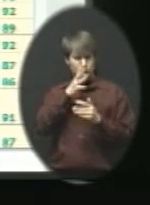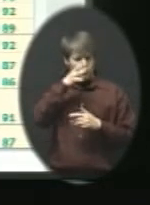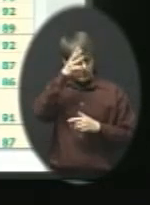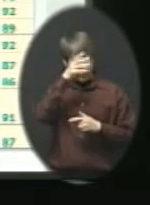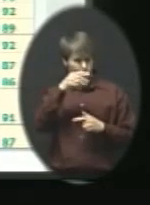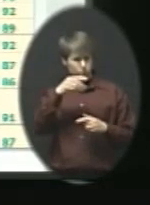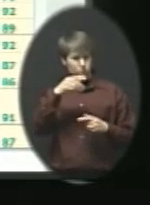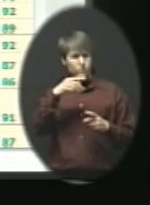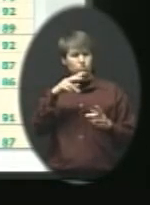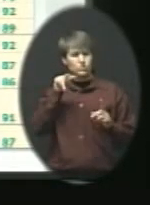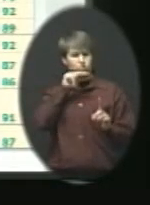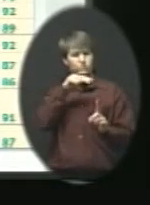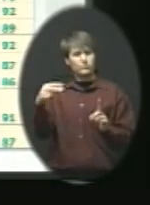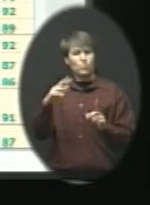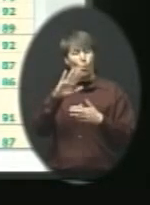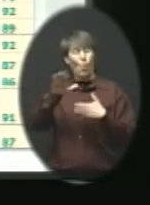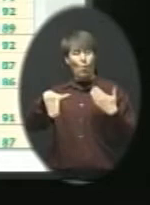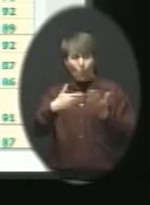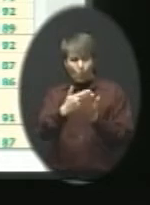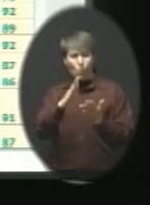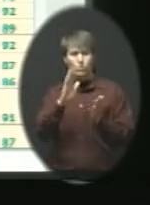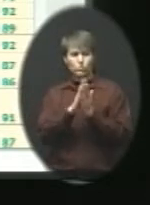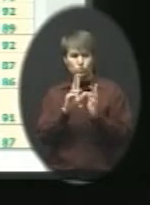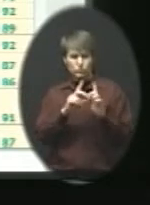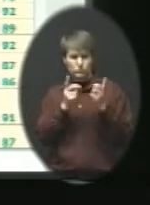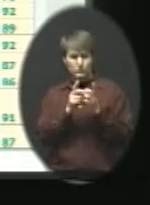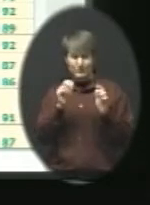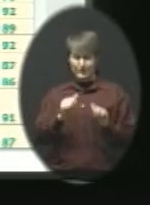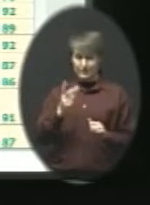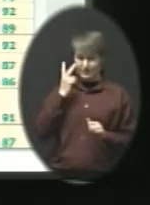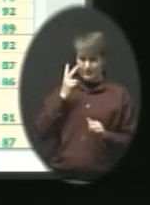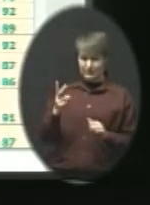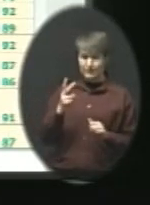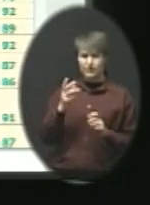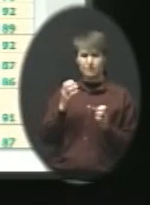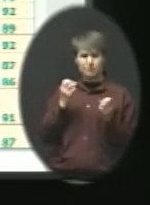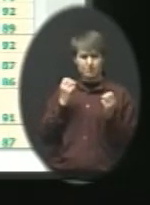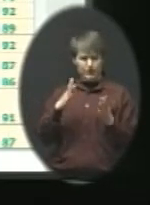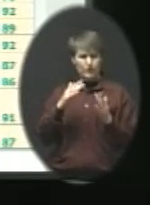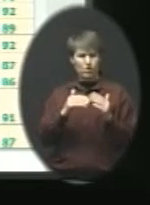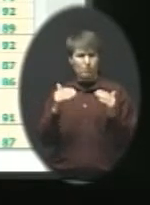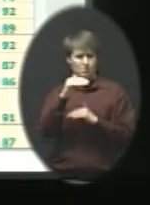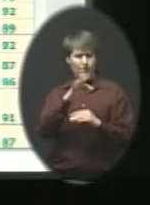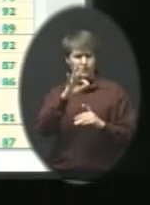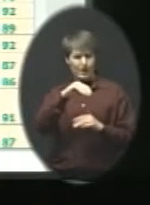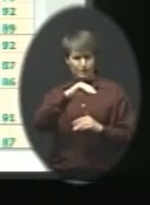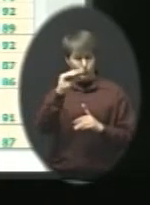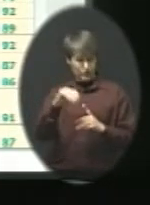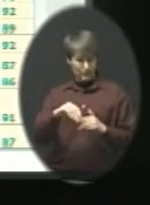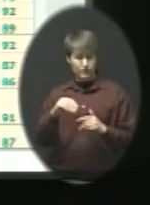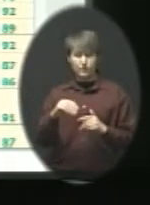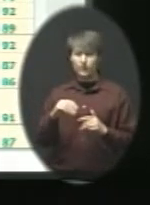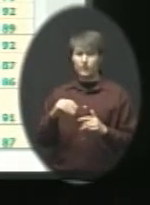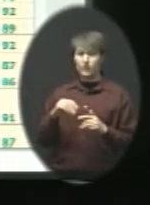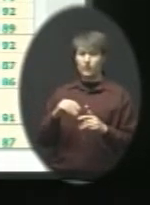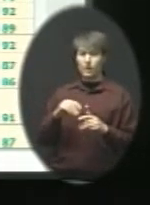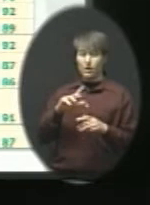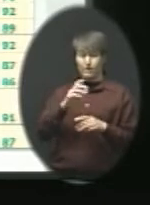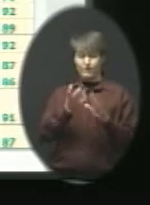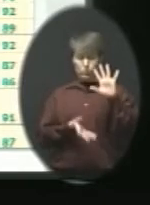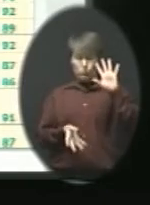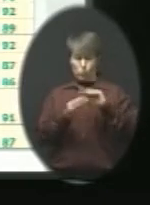And an opportunity, as you can see, five of the responses are actually above 90%. 10 of the 12